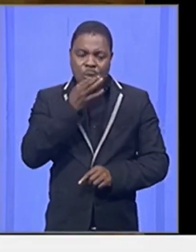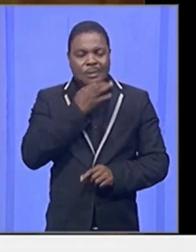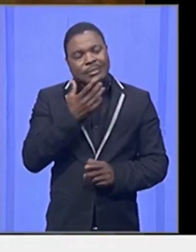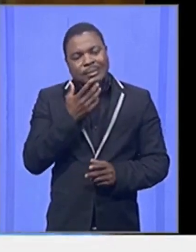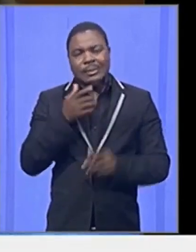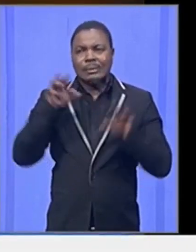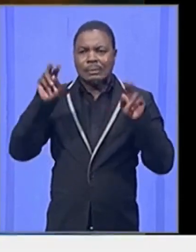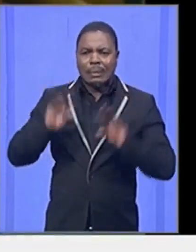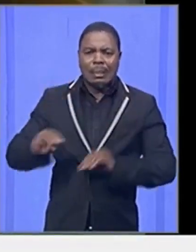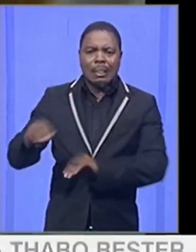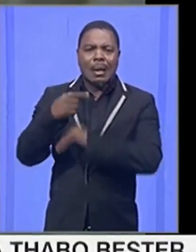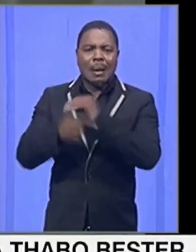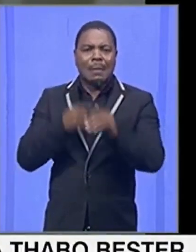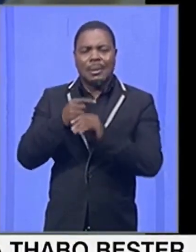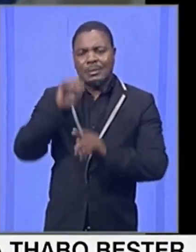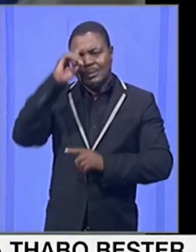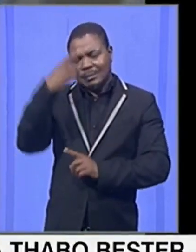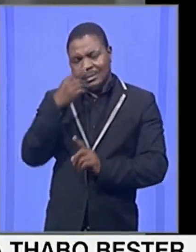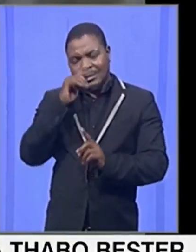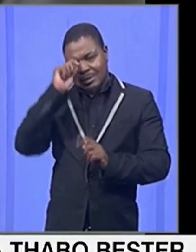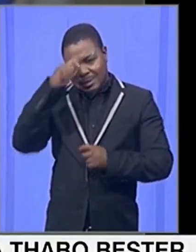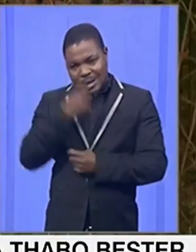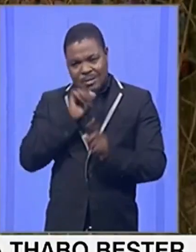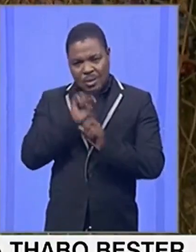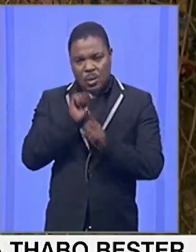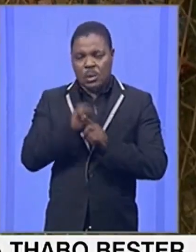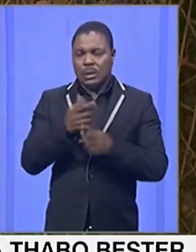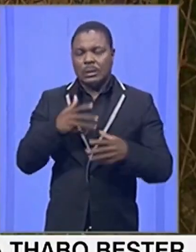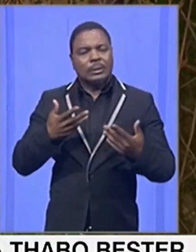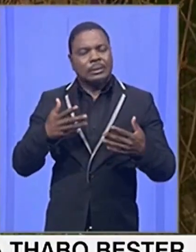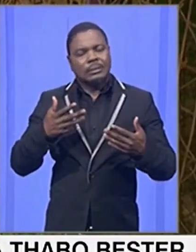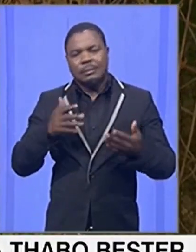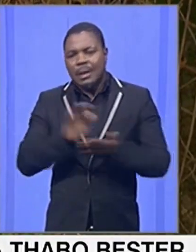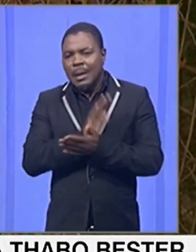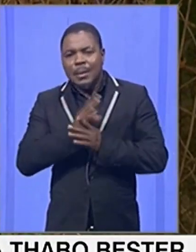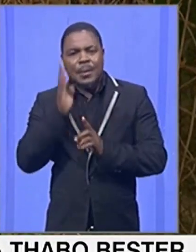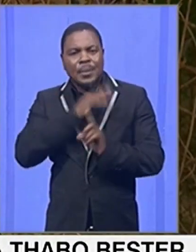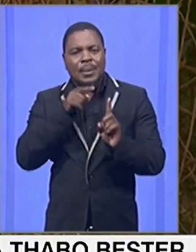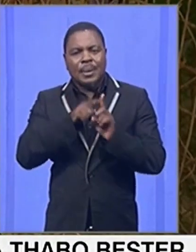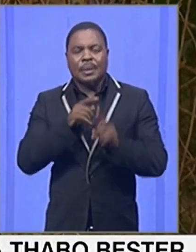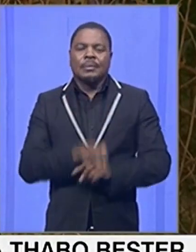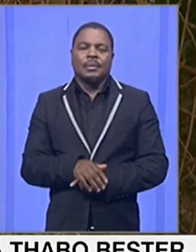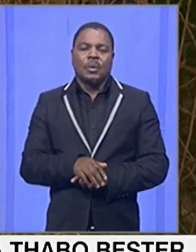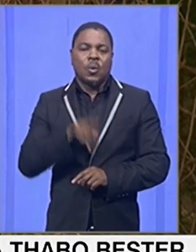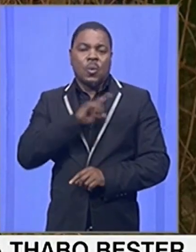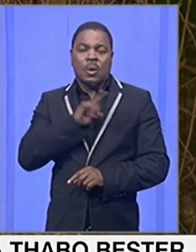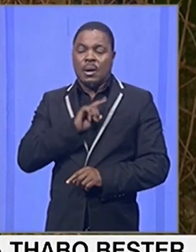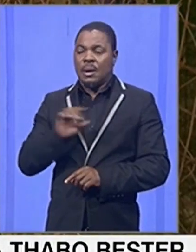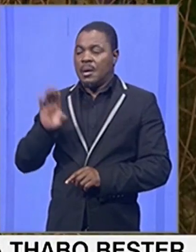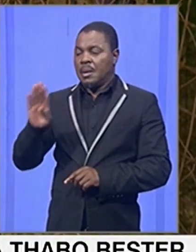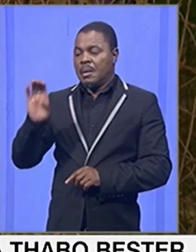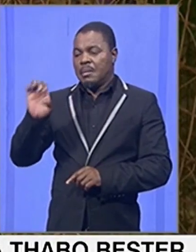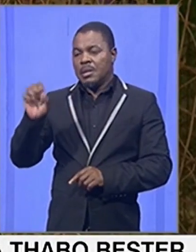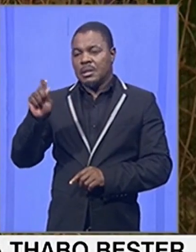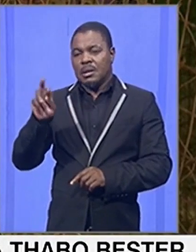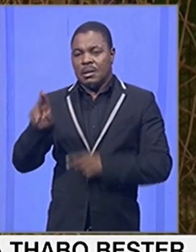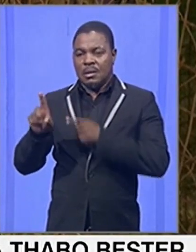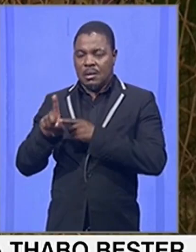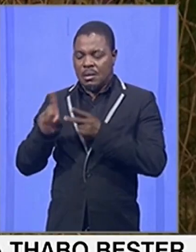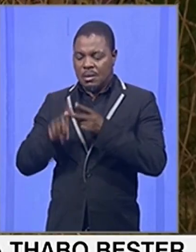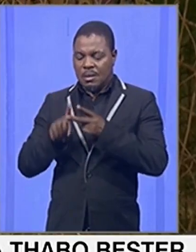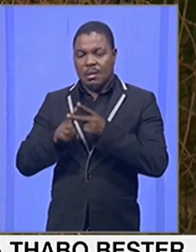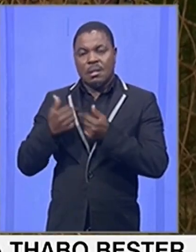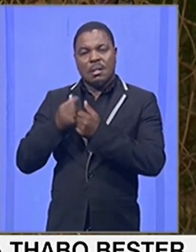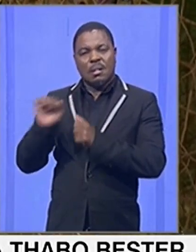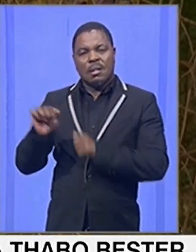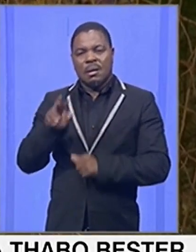ješe di wela ebile di tšwela pele go ba kuša bohloko le go ba garola matswalo. Seo se tla morago ga gore Thabo Bester le molekane wa gagwe